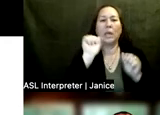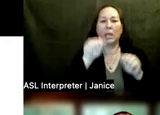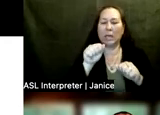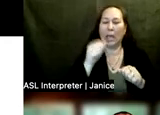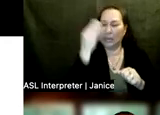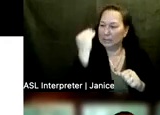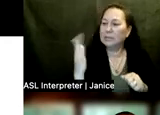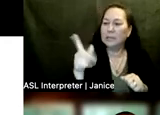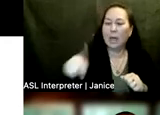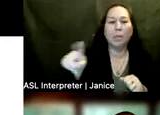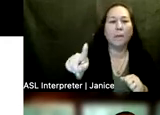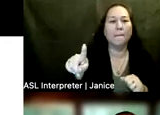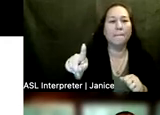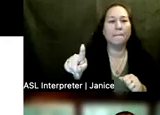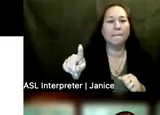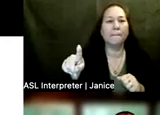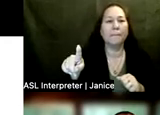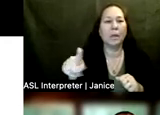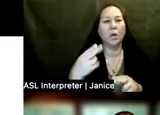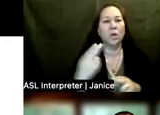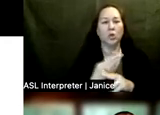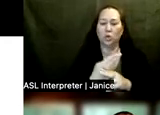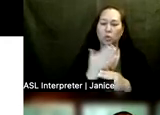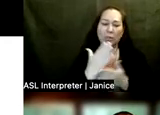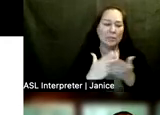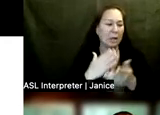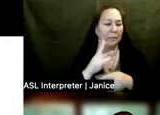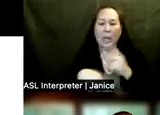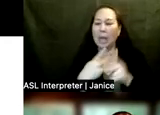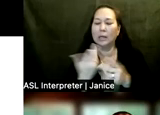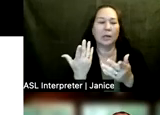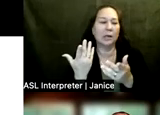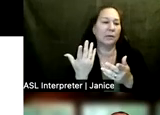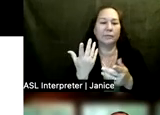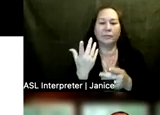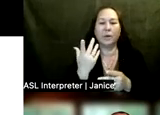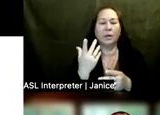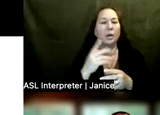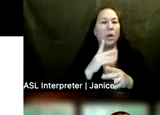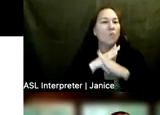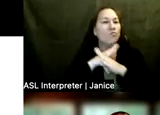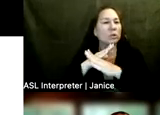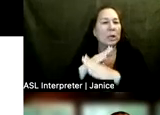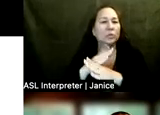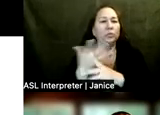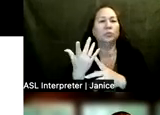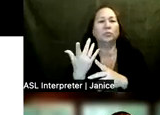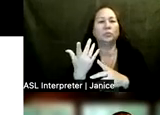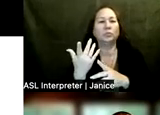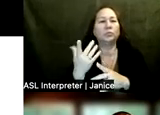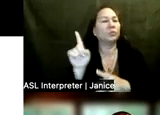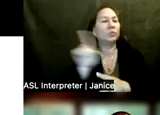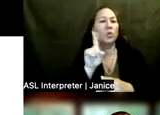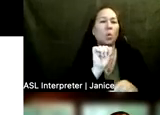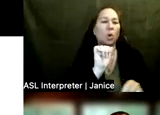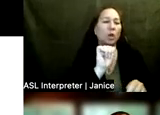them using some sort of prosecutorial discretion where there is a labor dispute or a